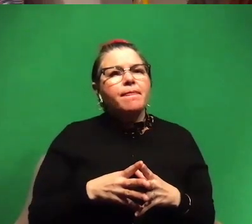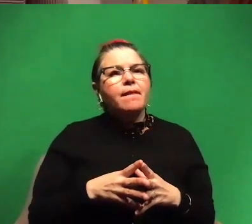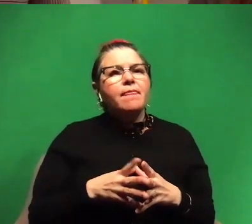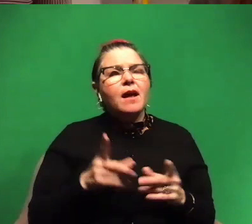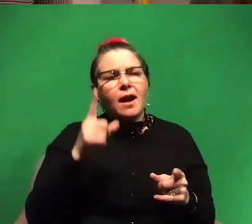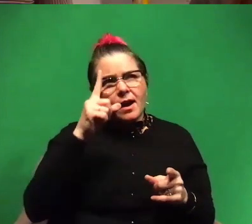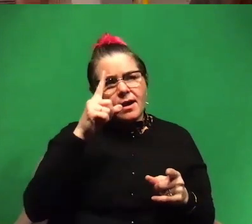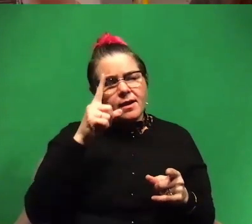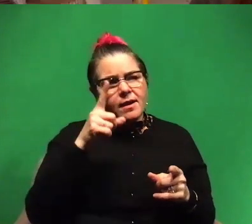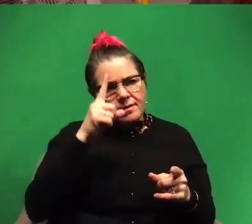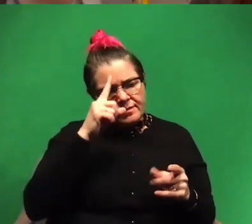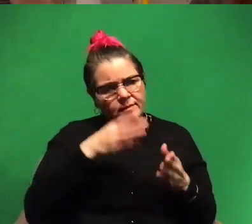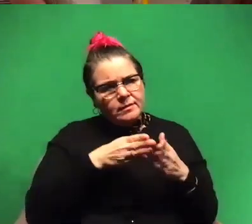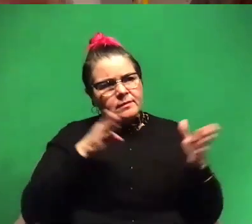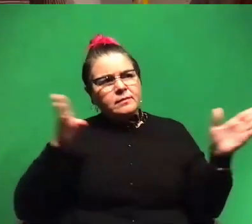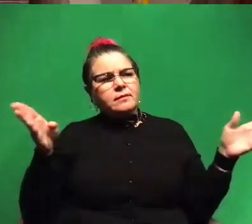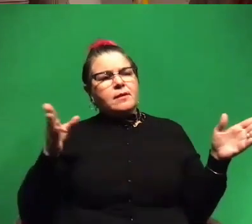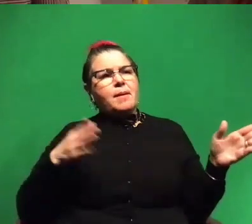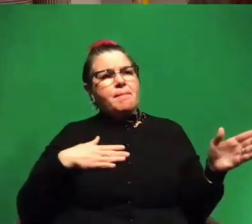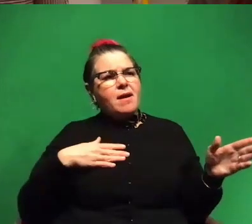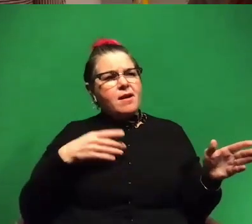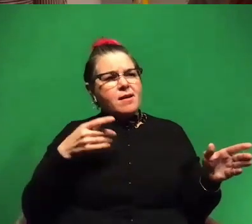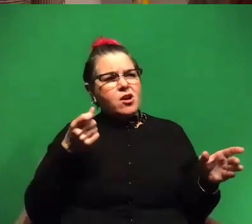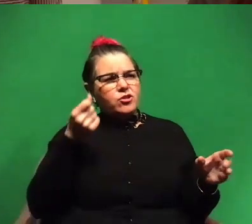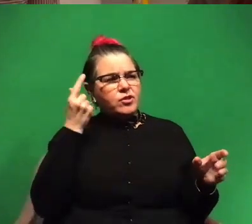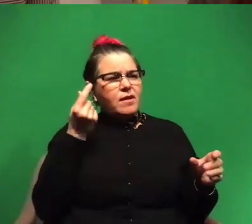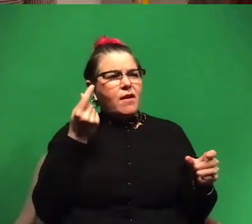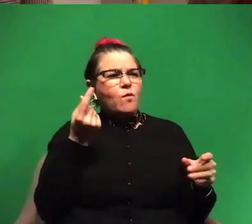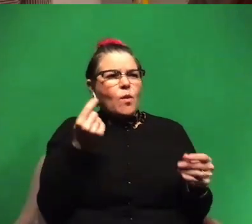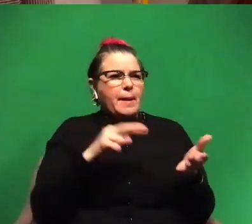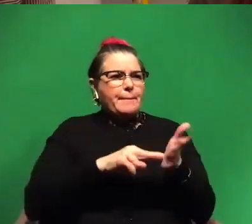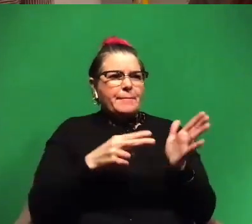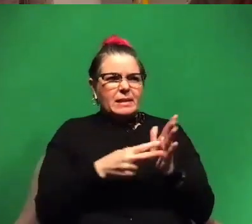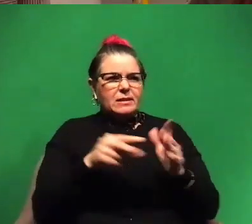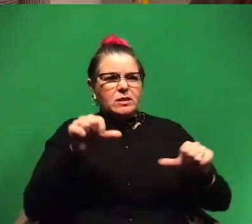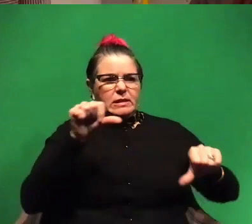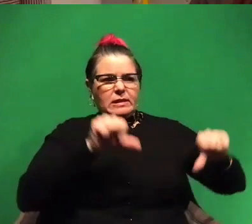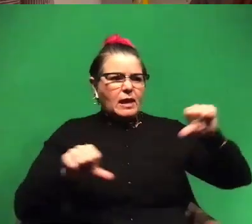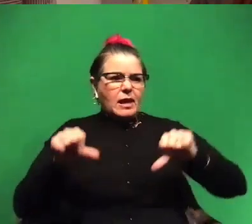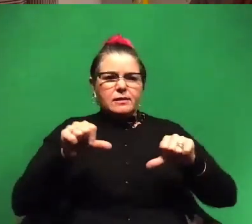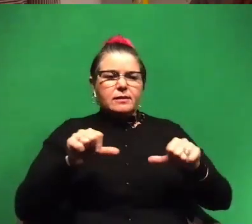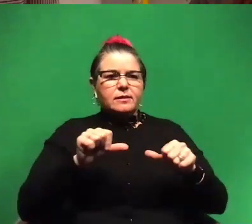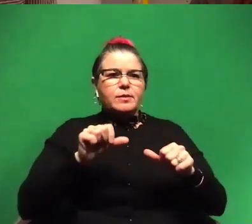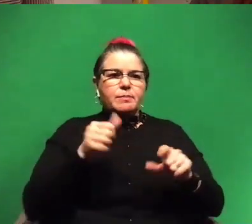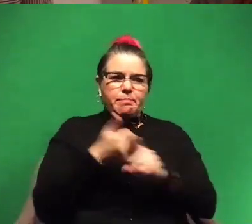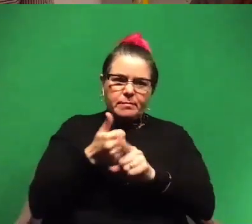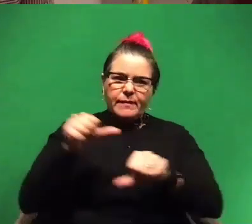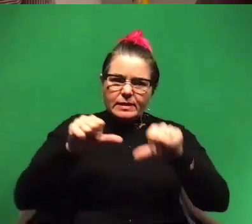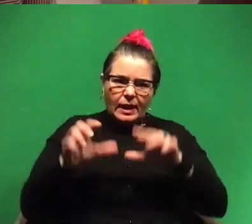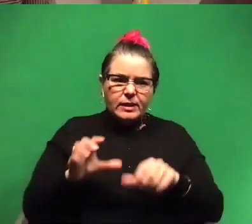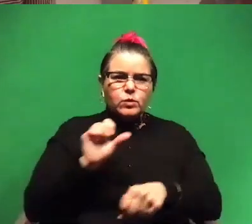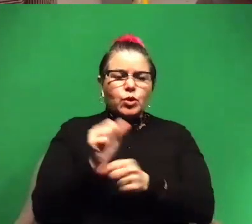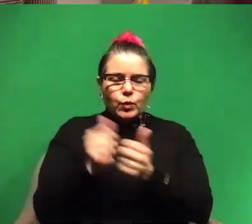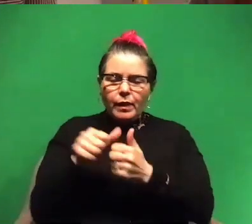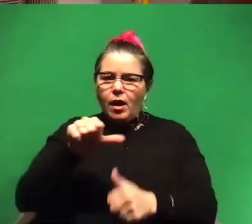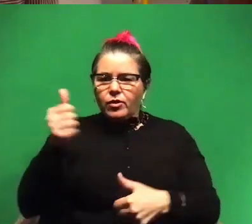expanding the my notion, I guess, of what it means to do science and to work with scientists. And